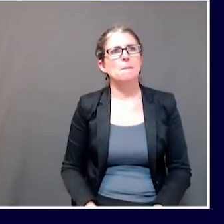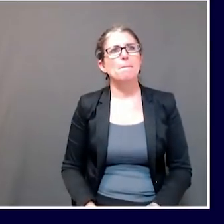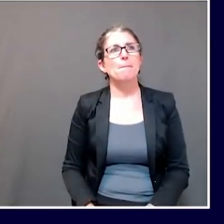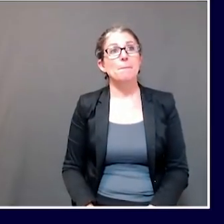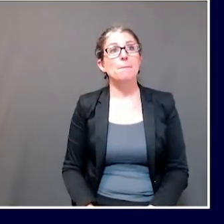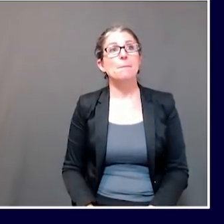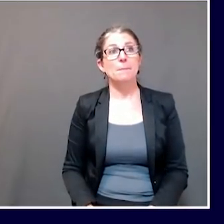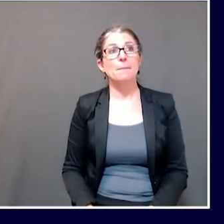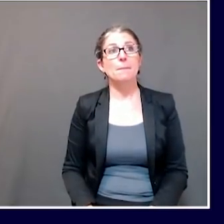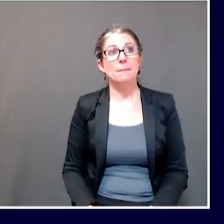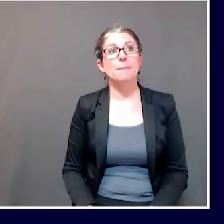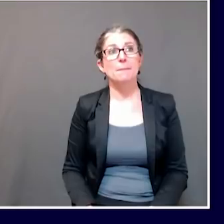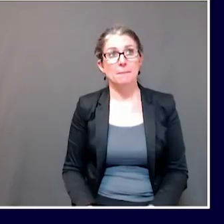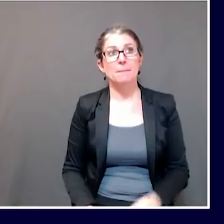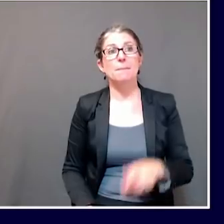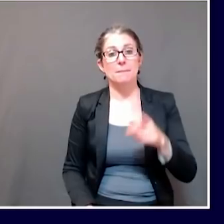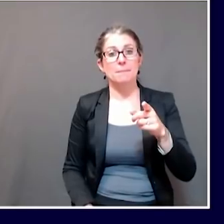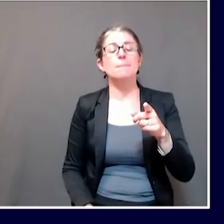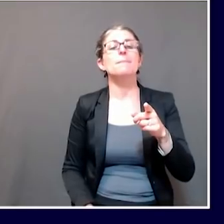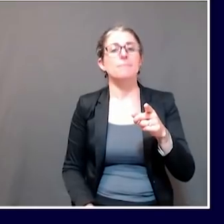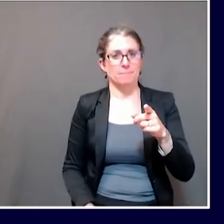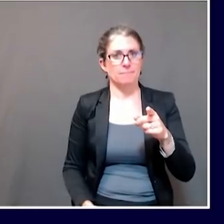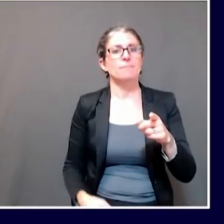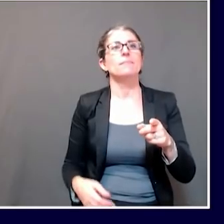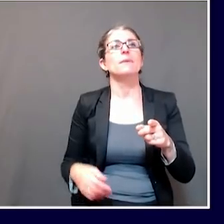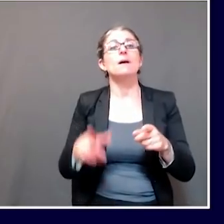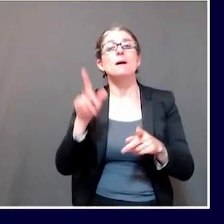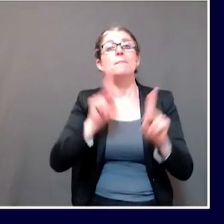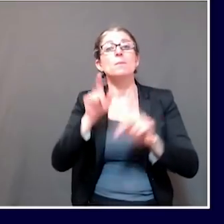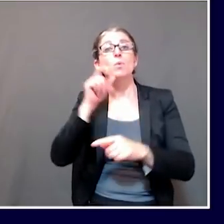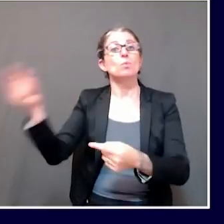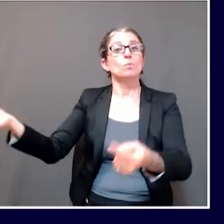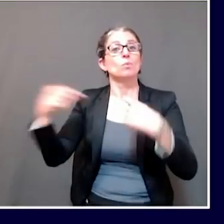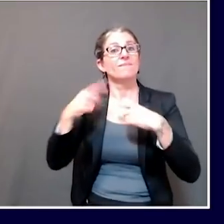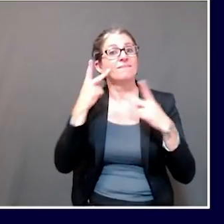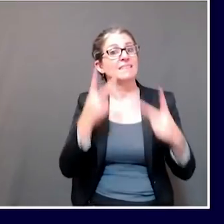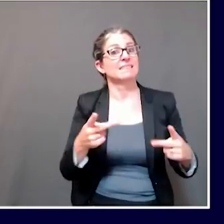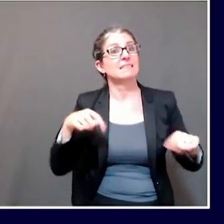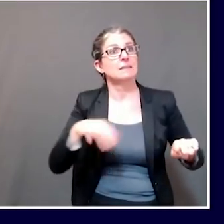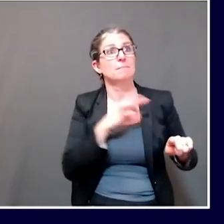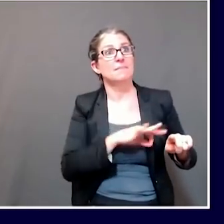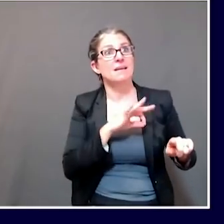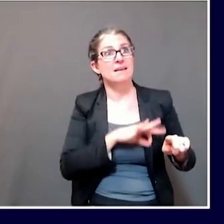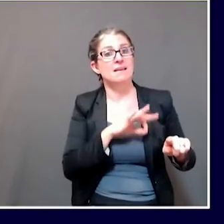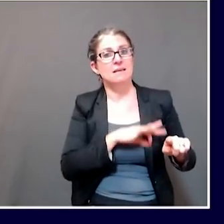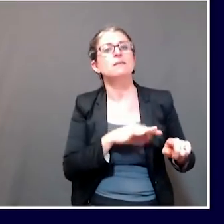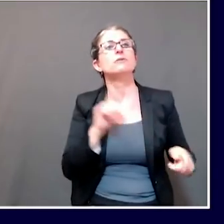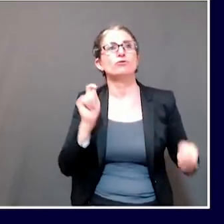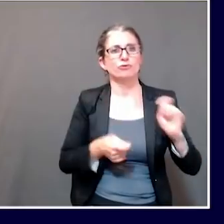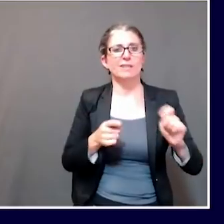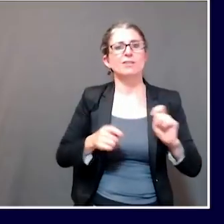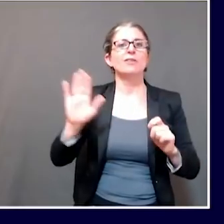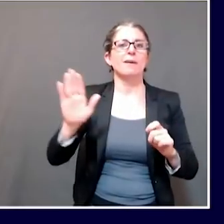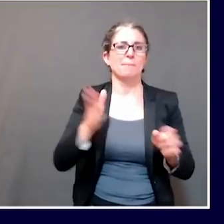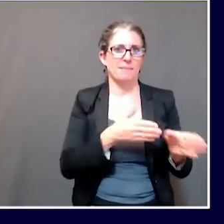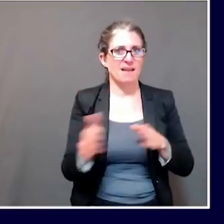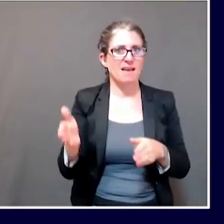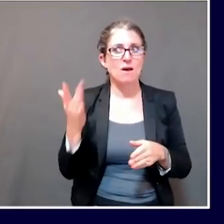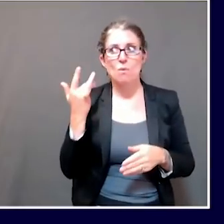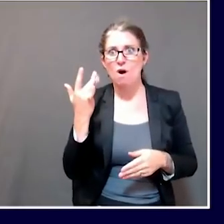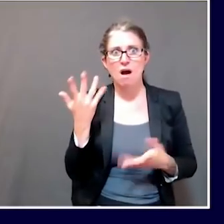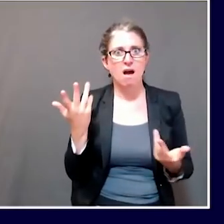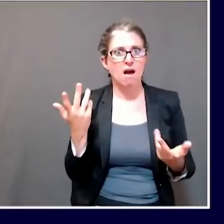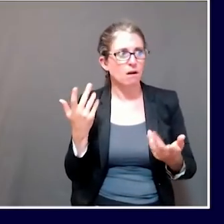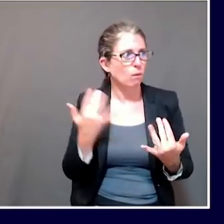able to get their results. So there's no question that the increased turnaround time in other parts of the country, including perhaps in